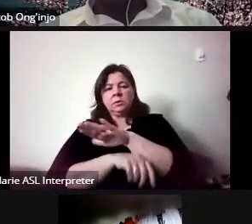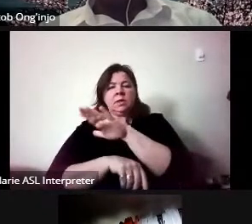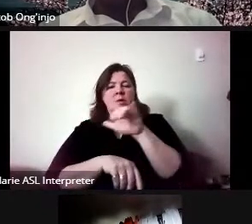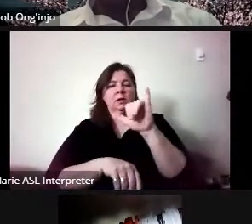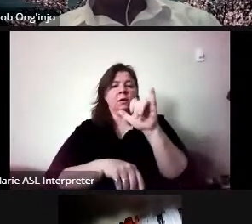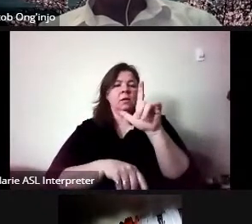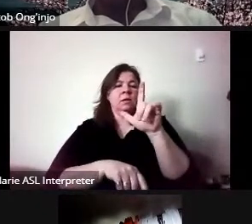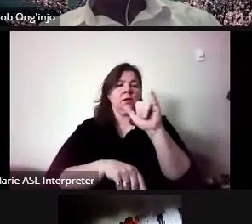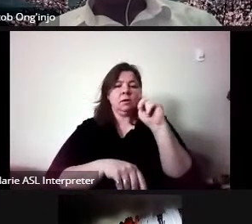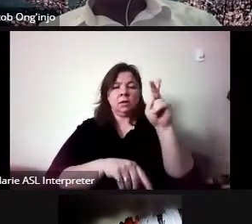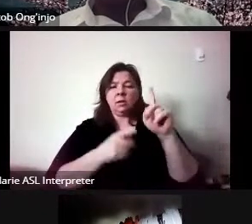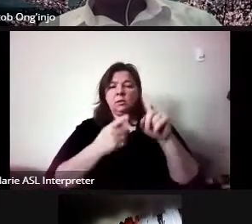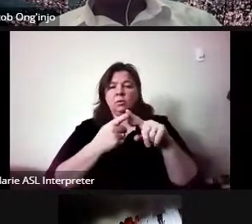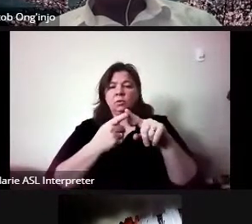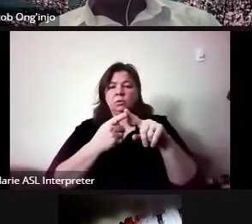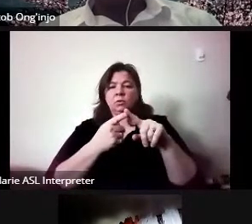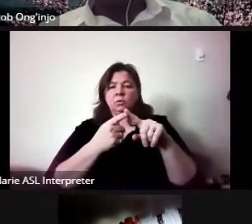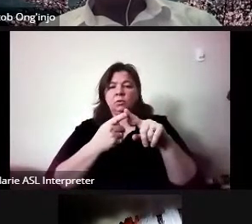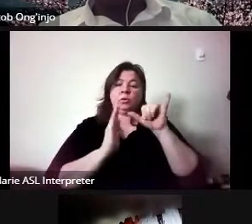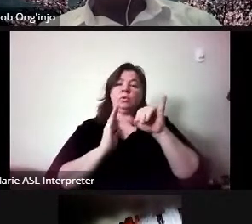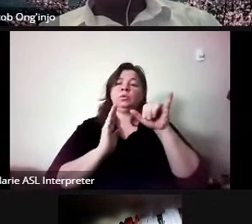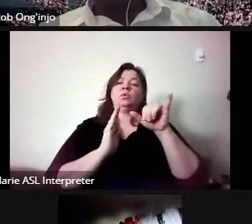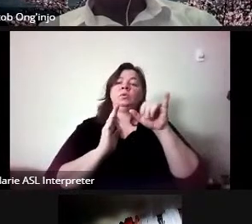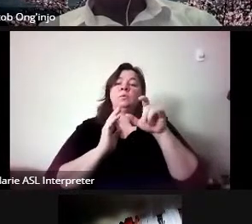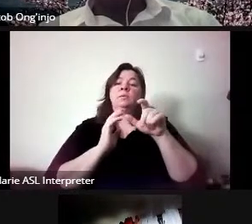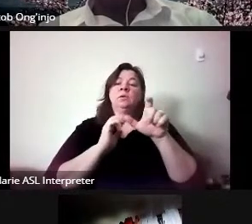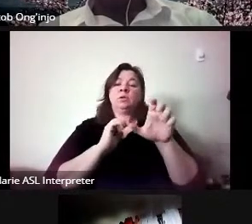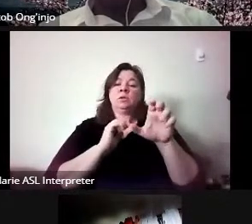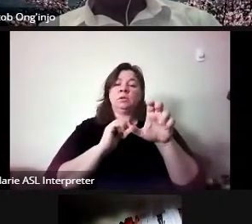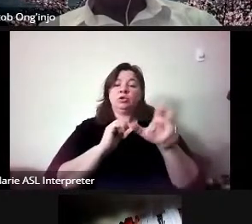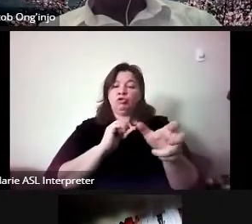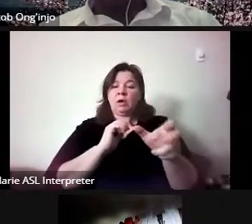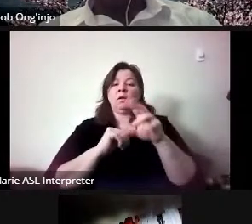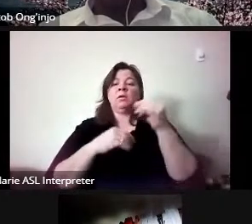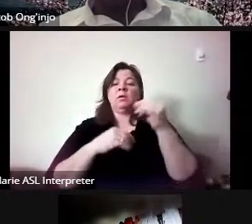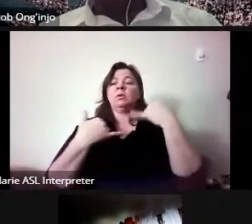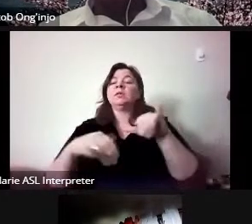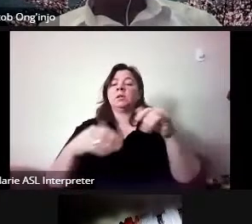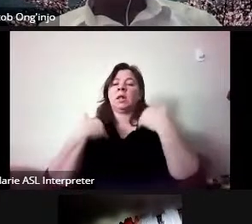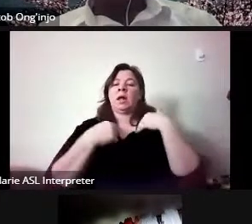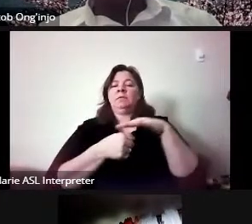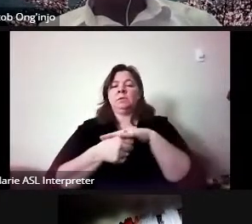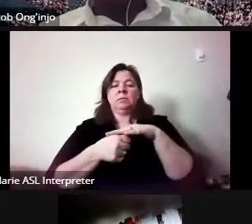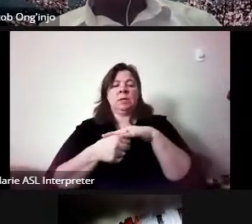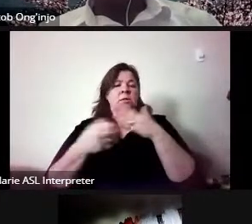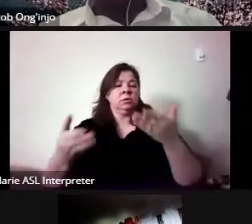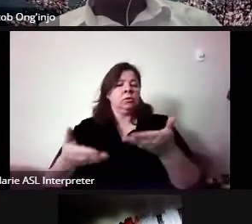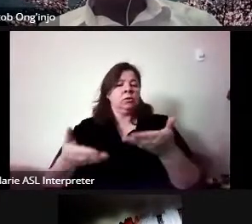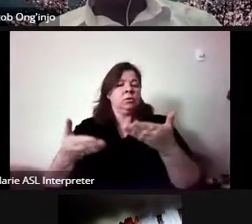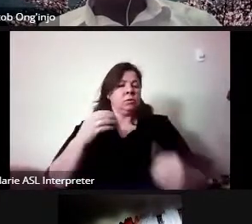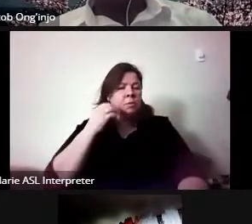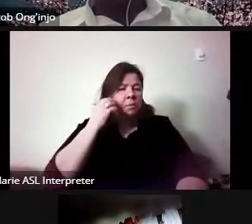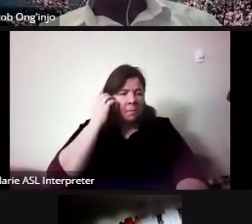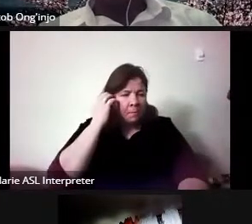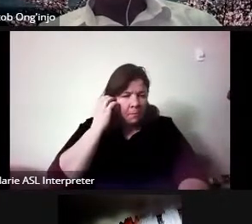people onto the YouTube channel or onto this while we still have space.